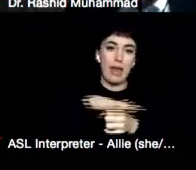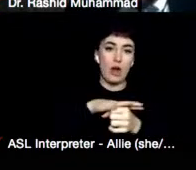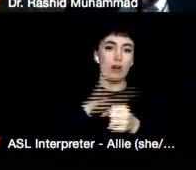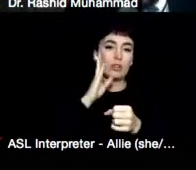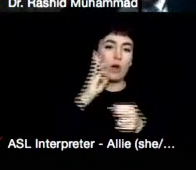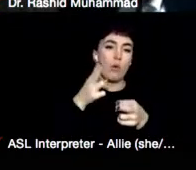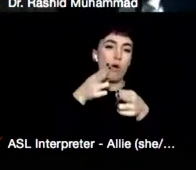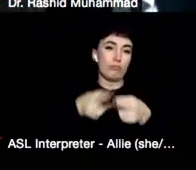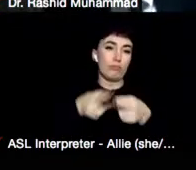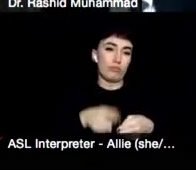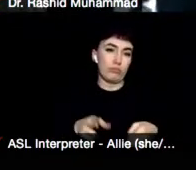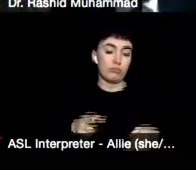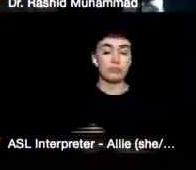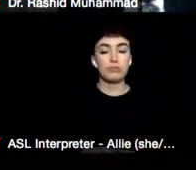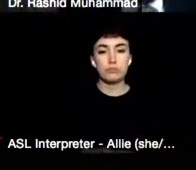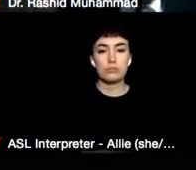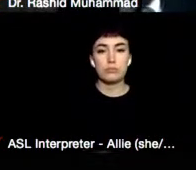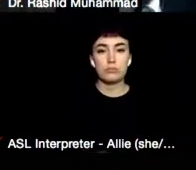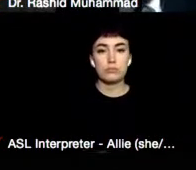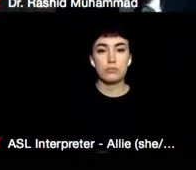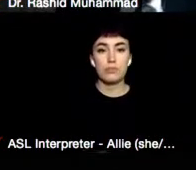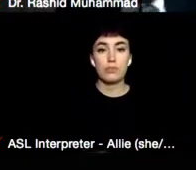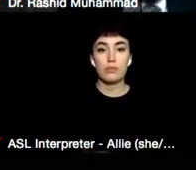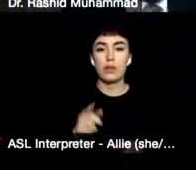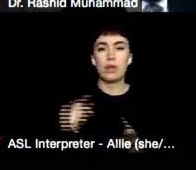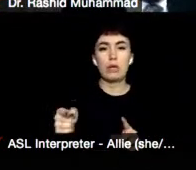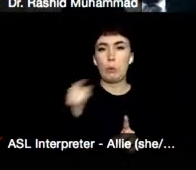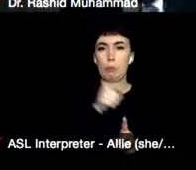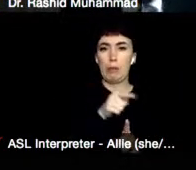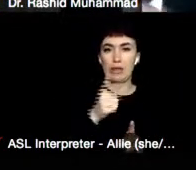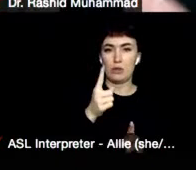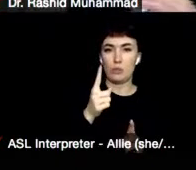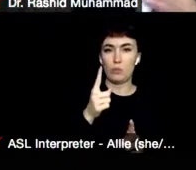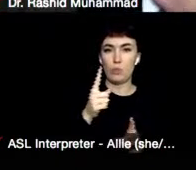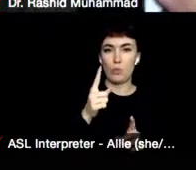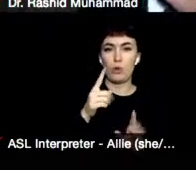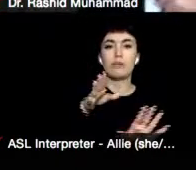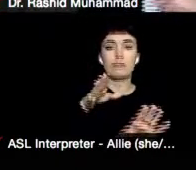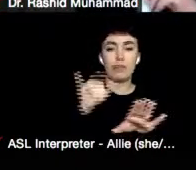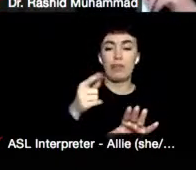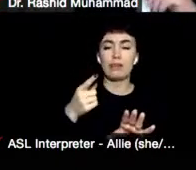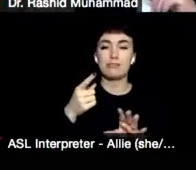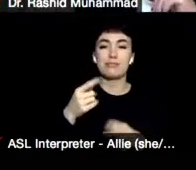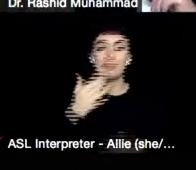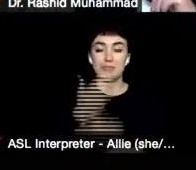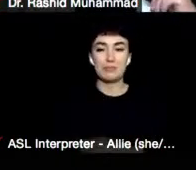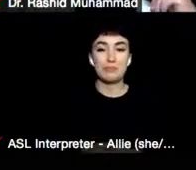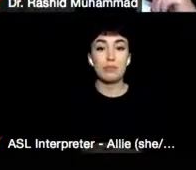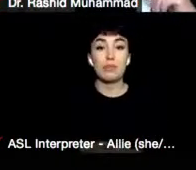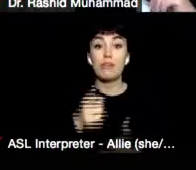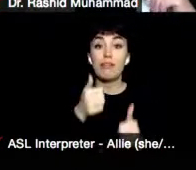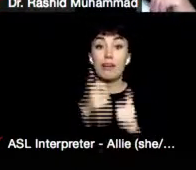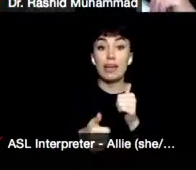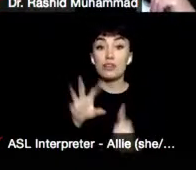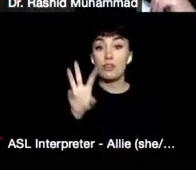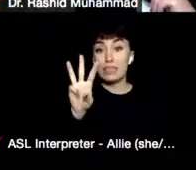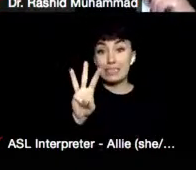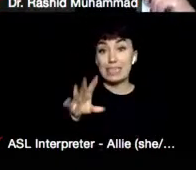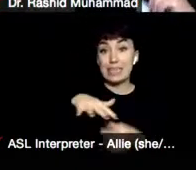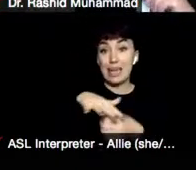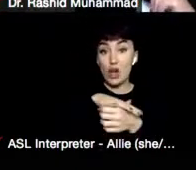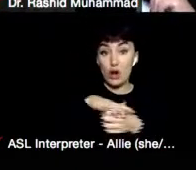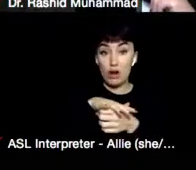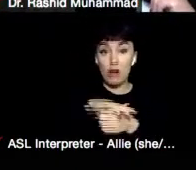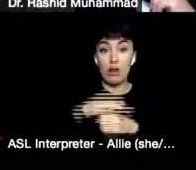moment. If you could just go back back to that original slide. Each of the 6 areas